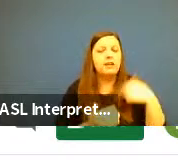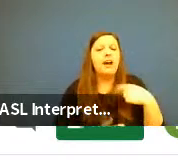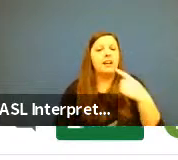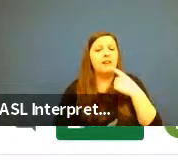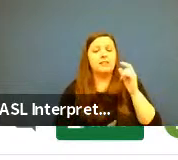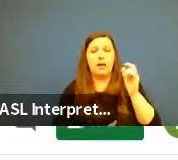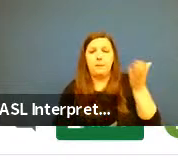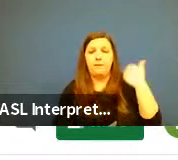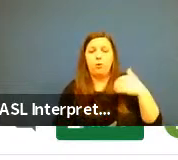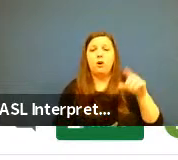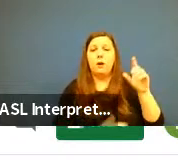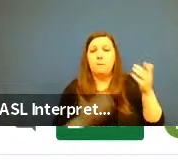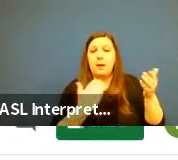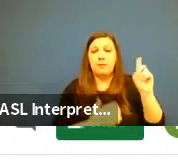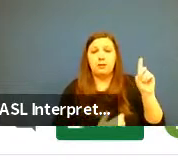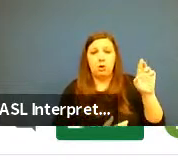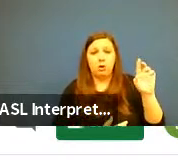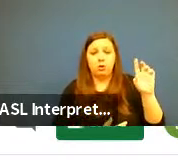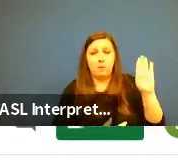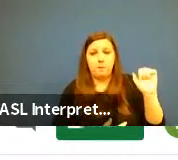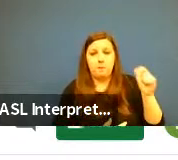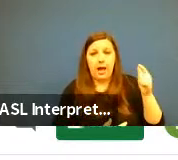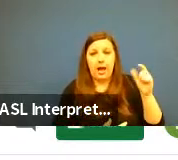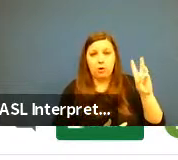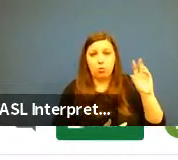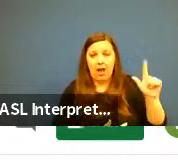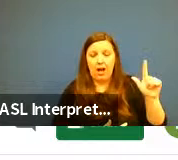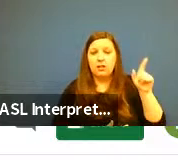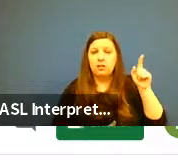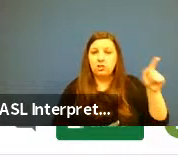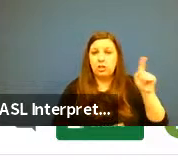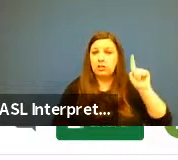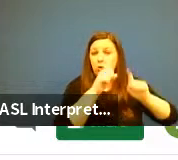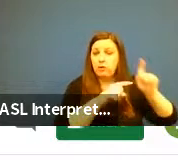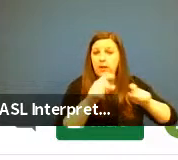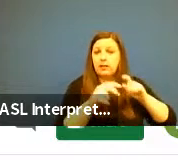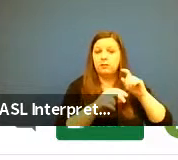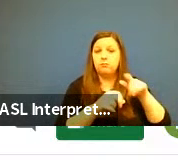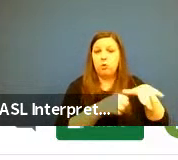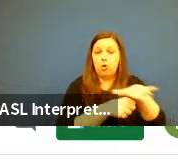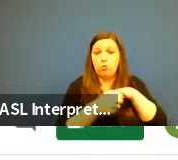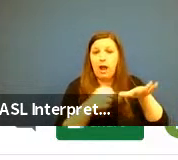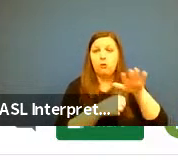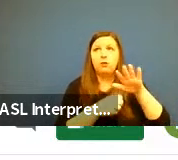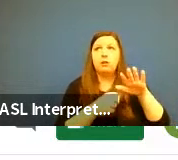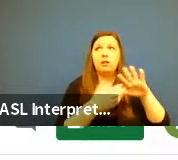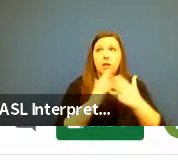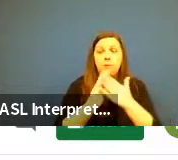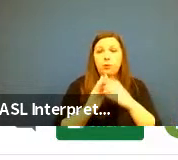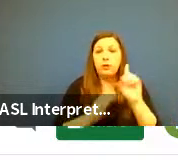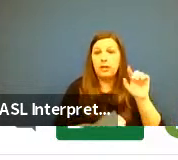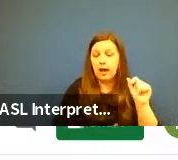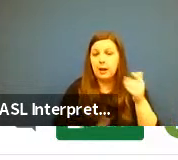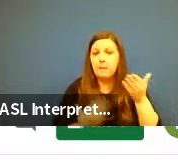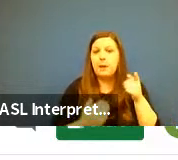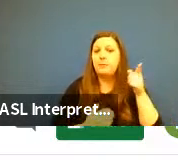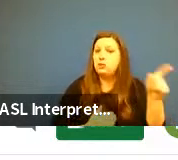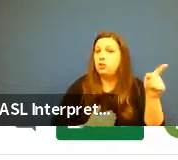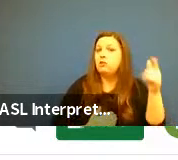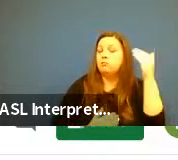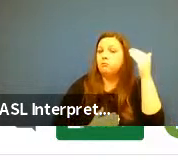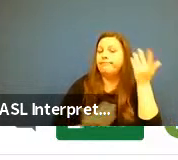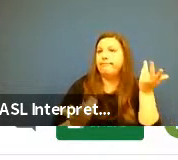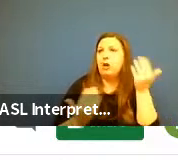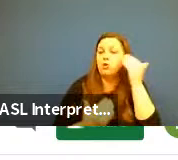Bagwell, who does all of the surveys around the community data, she might be able to point us in a direction that would help us, you know, make a